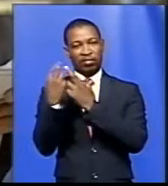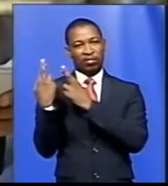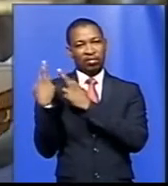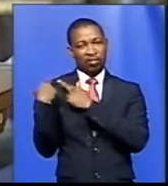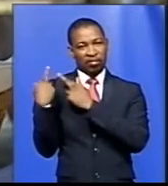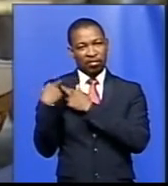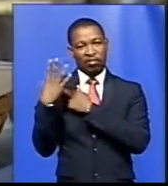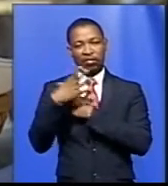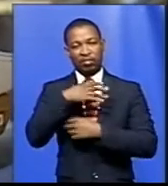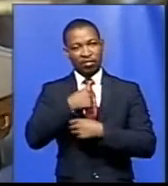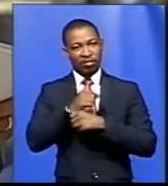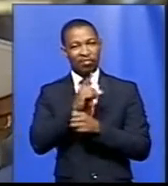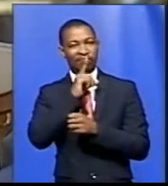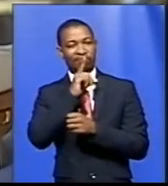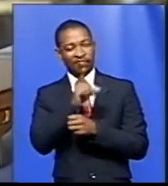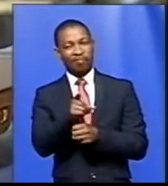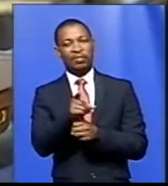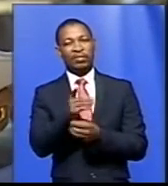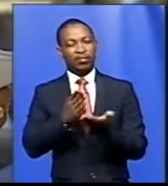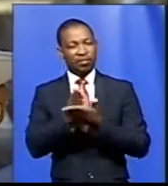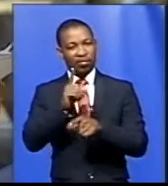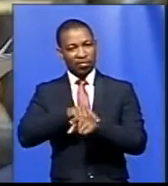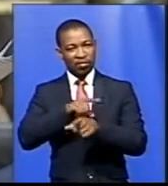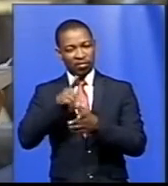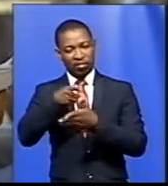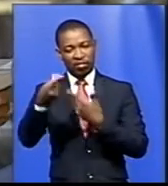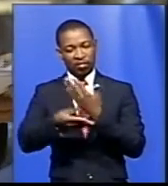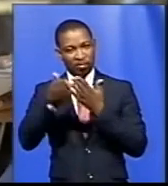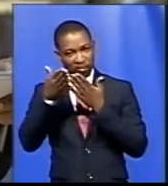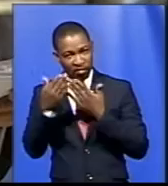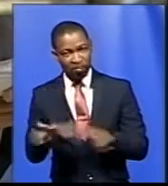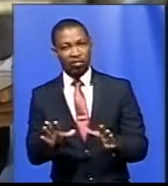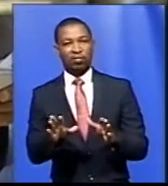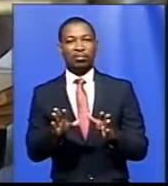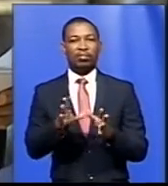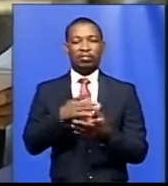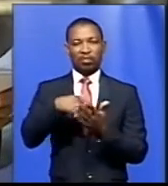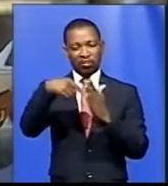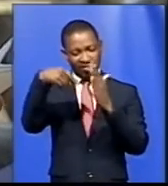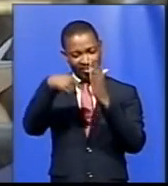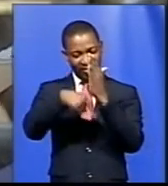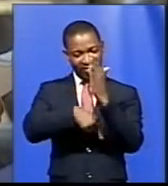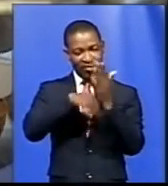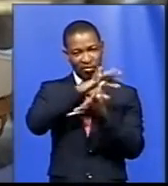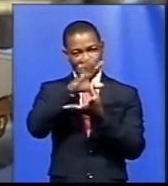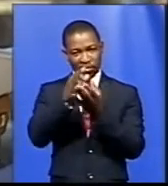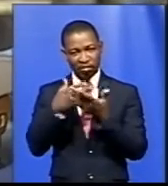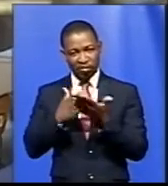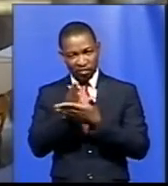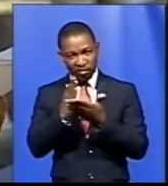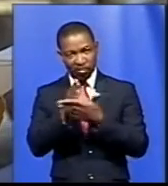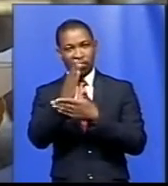and ensure that projects are delivered on time, according to specifications, within